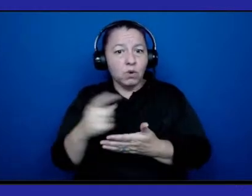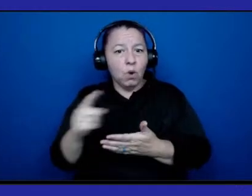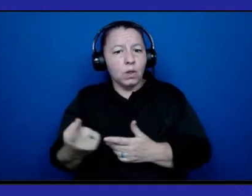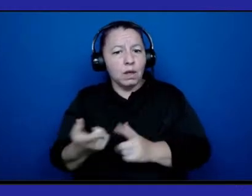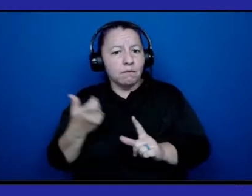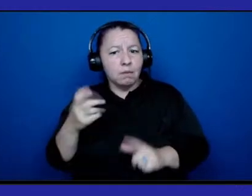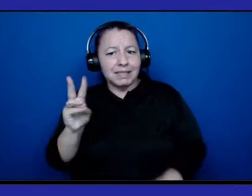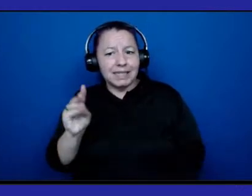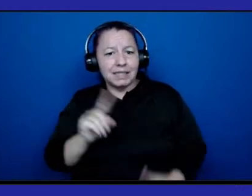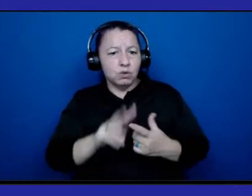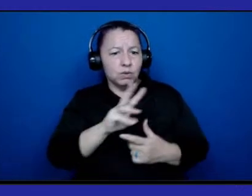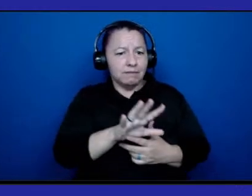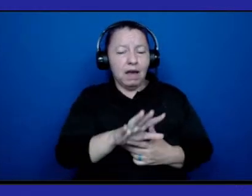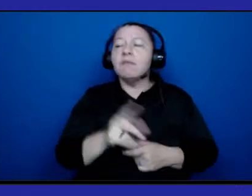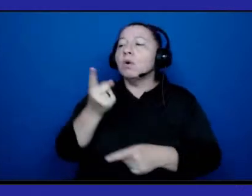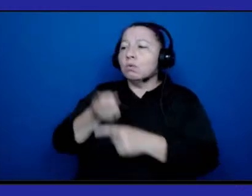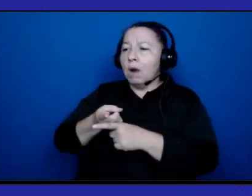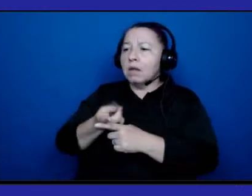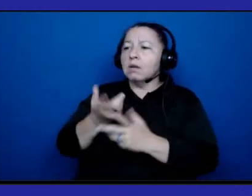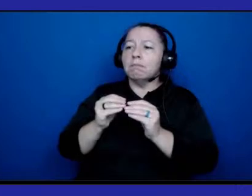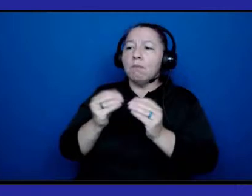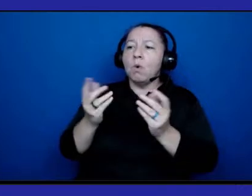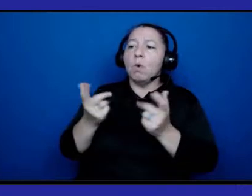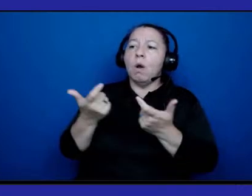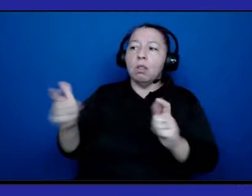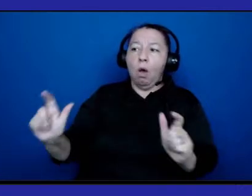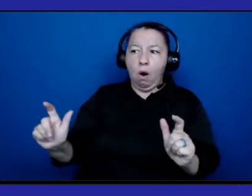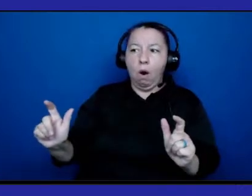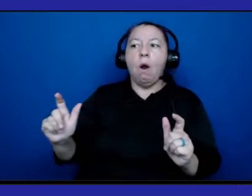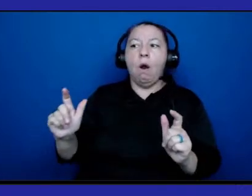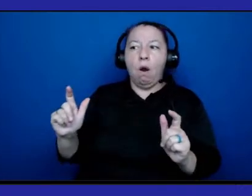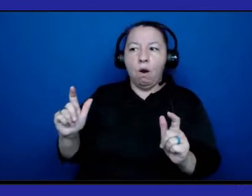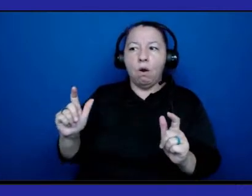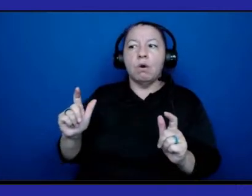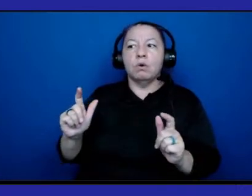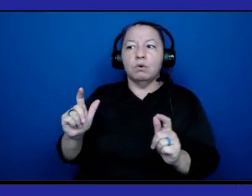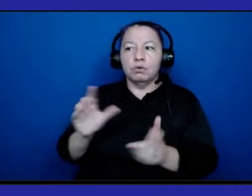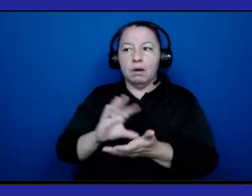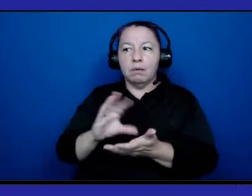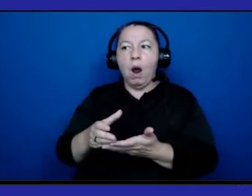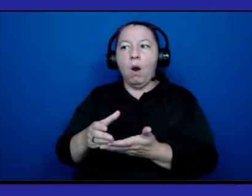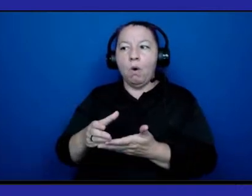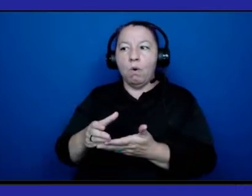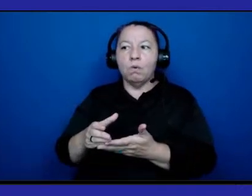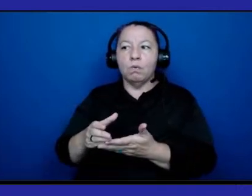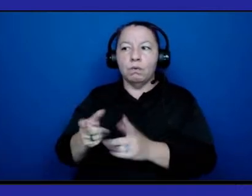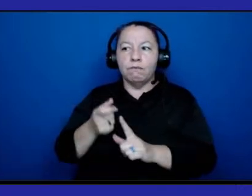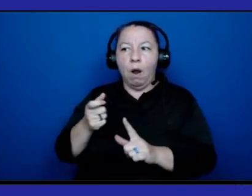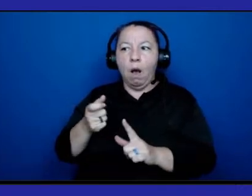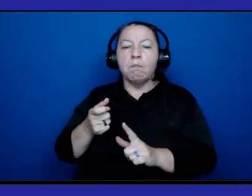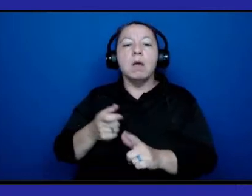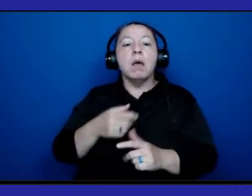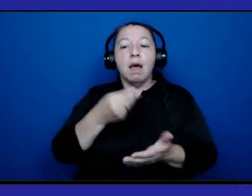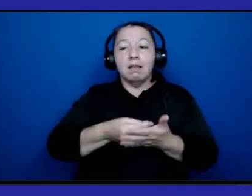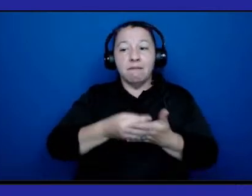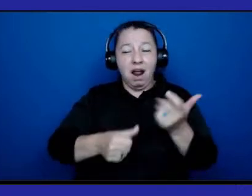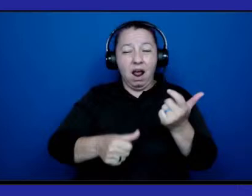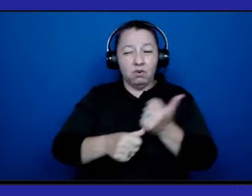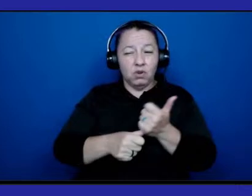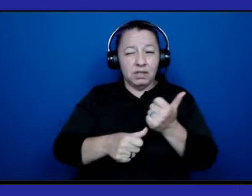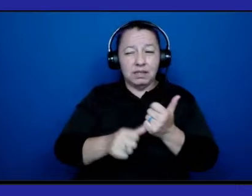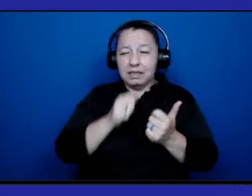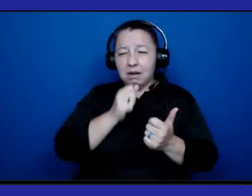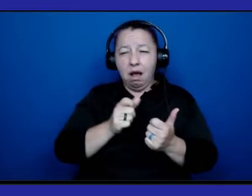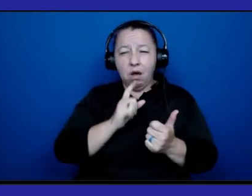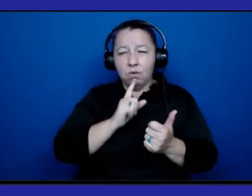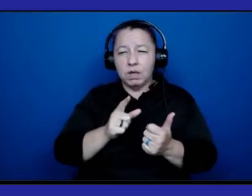Right, it's a much larger denominator, and the financial assistance is not necessarily a revenue generator,